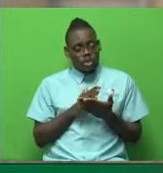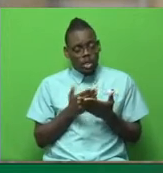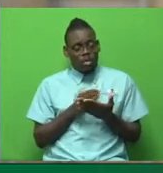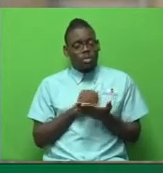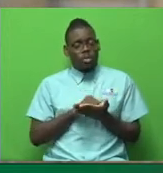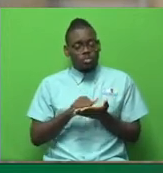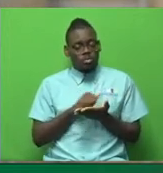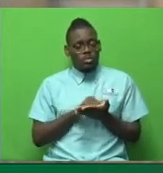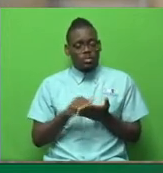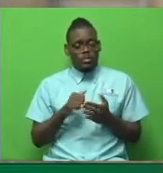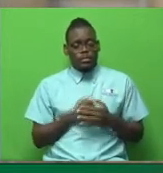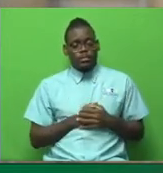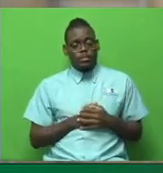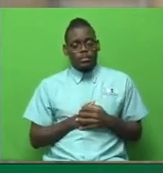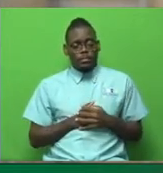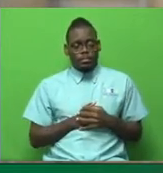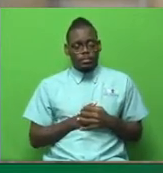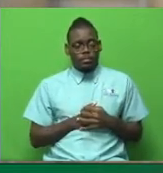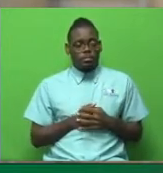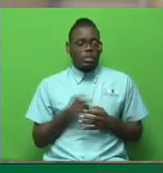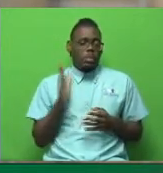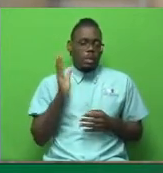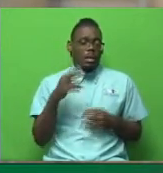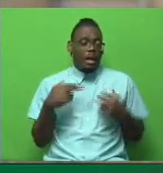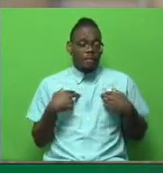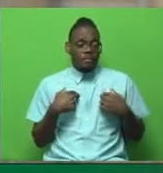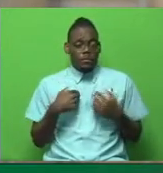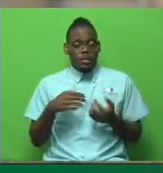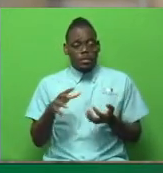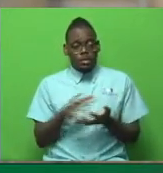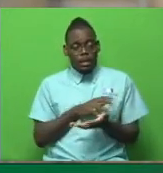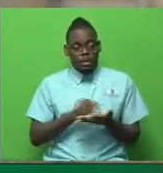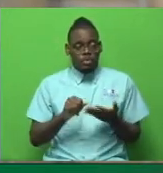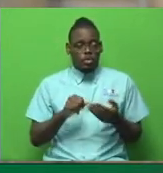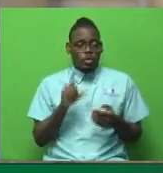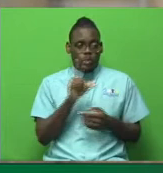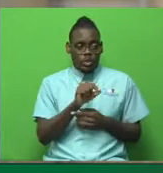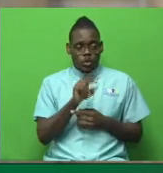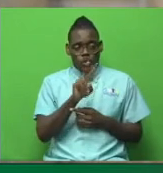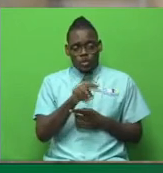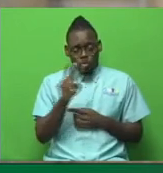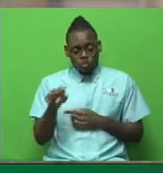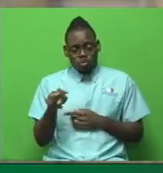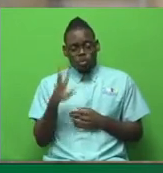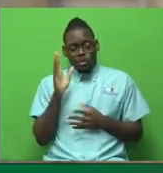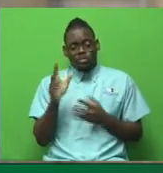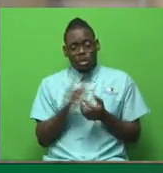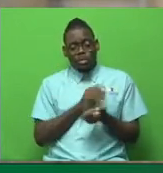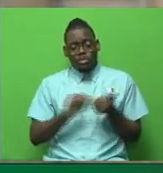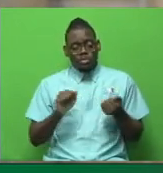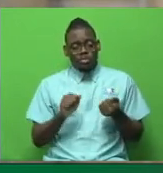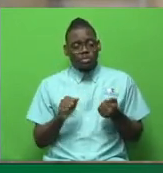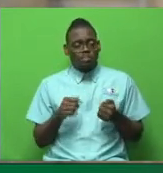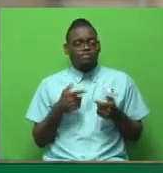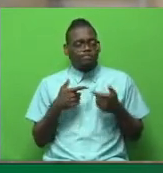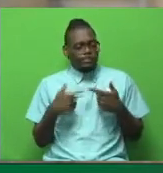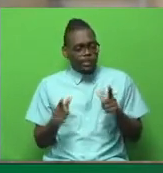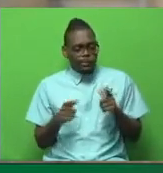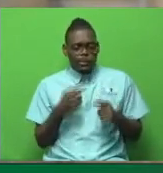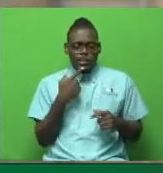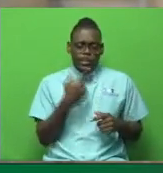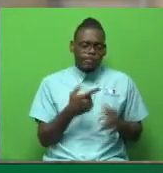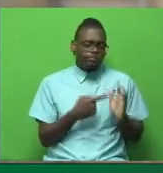by 2022. Mr Deputy speaker let me present to you the reality of the situation